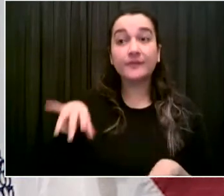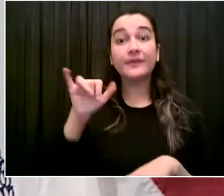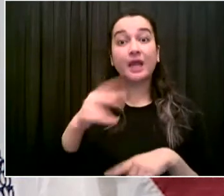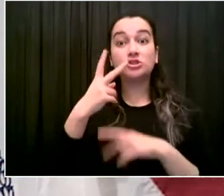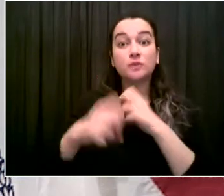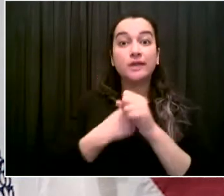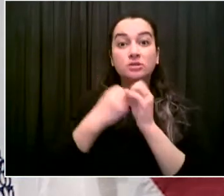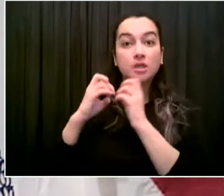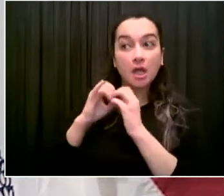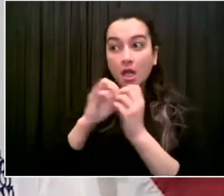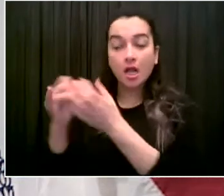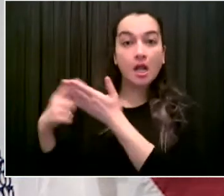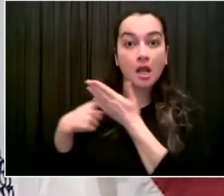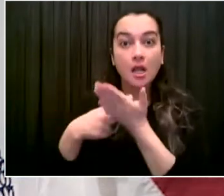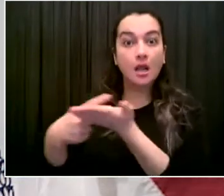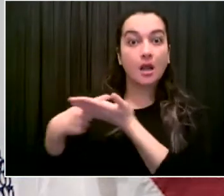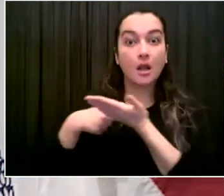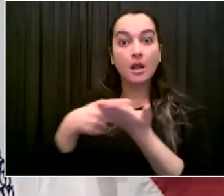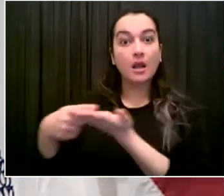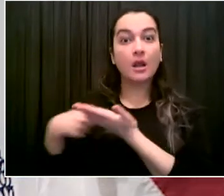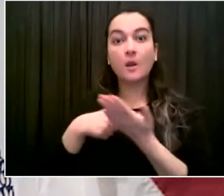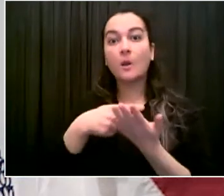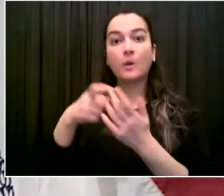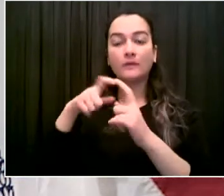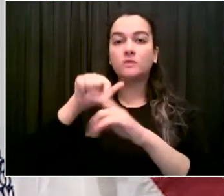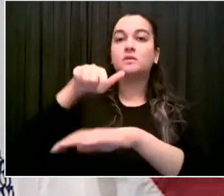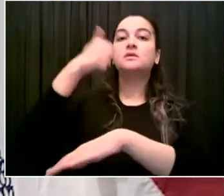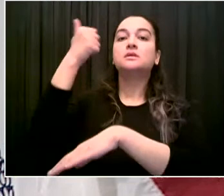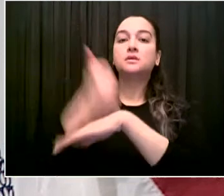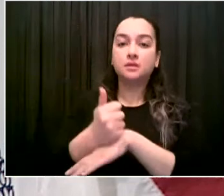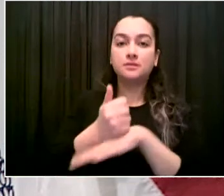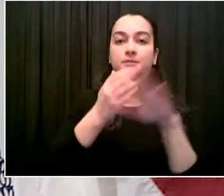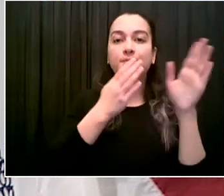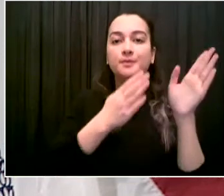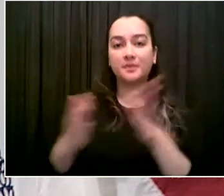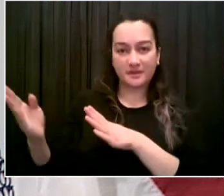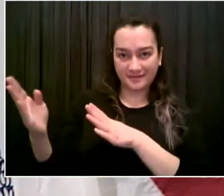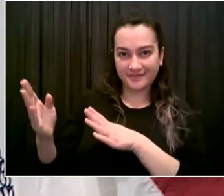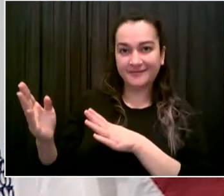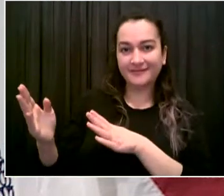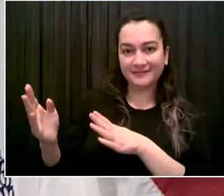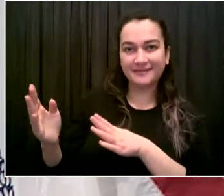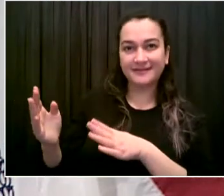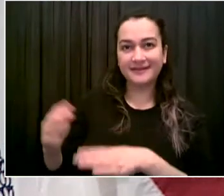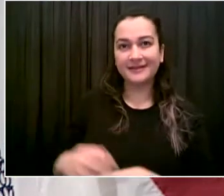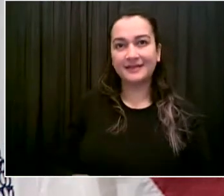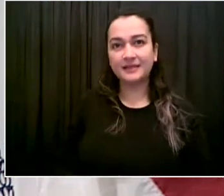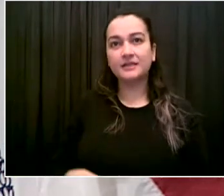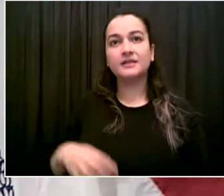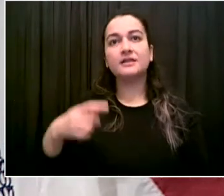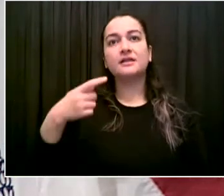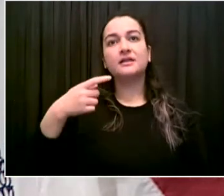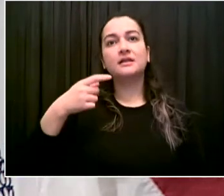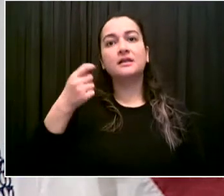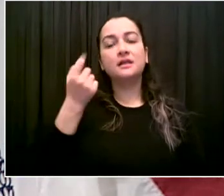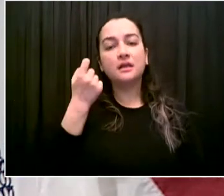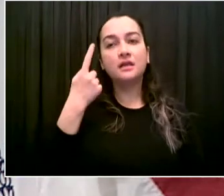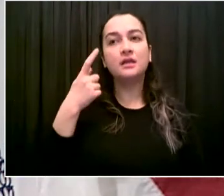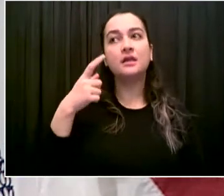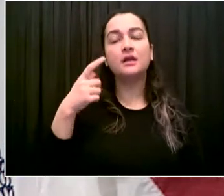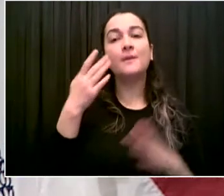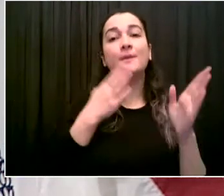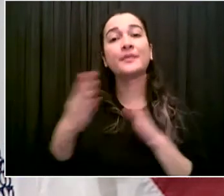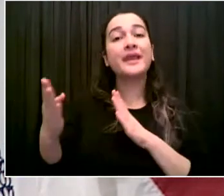any New Yorker, I want to emphasize, anyone who's interested in this topic, go online, look at the discipline matrix. It's extremely clear about the range